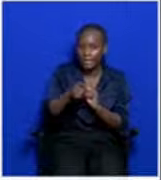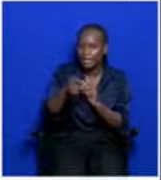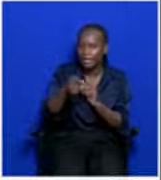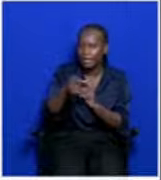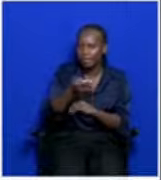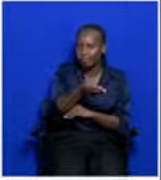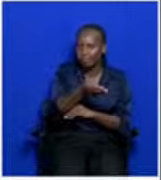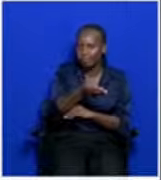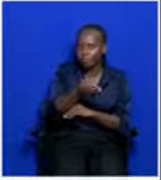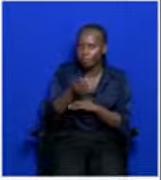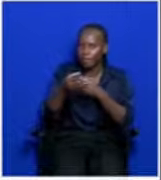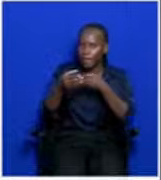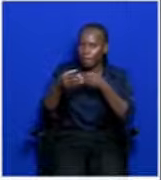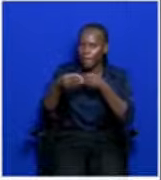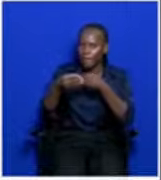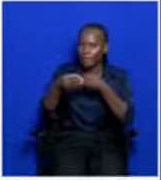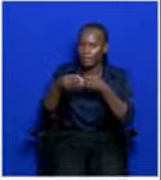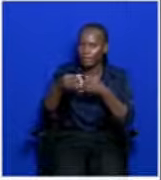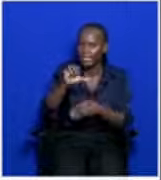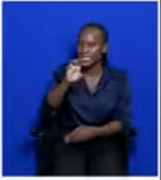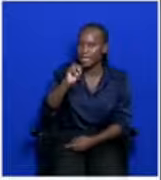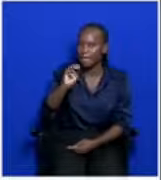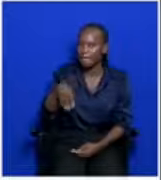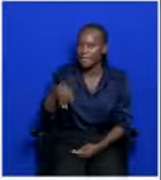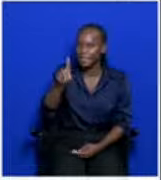operation? Yes.